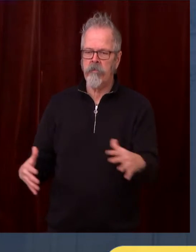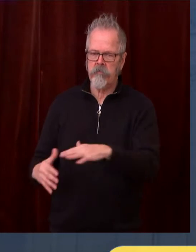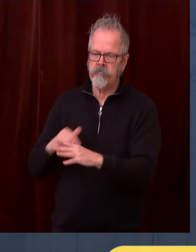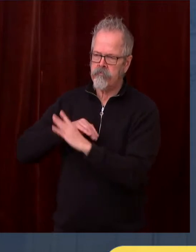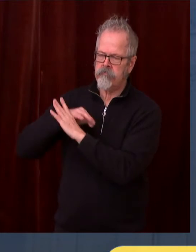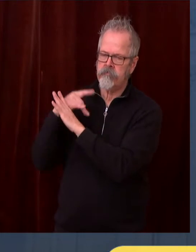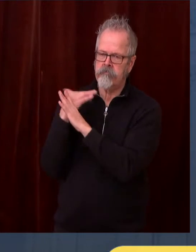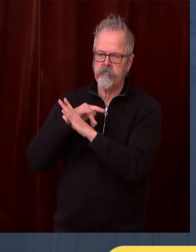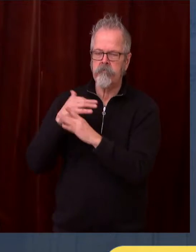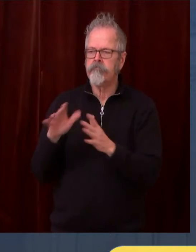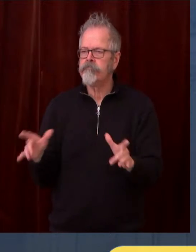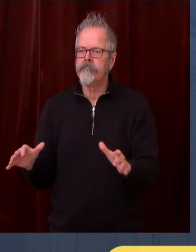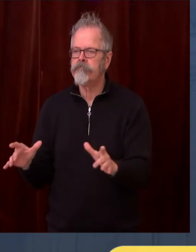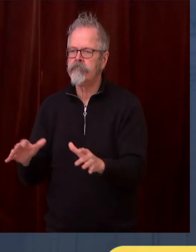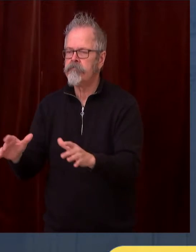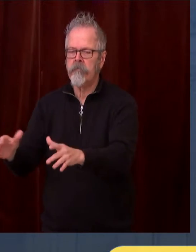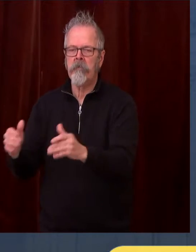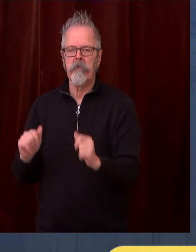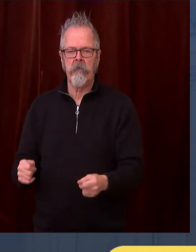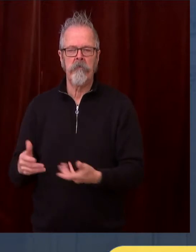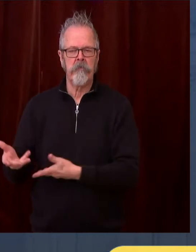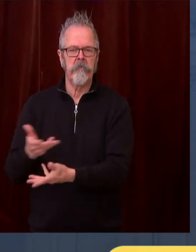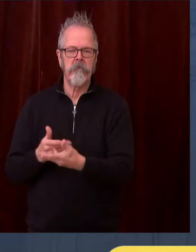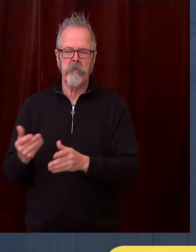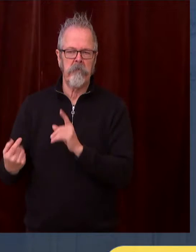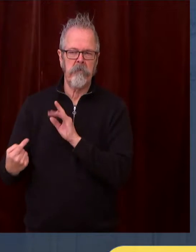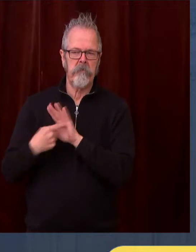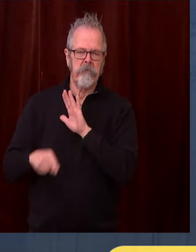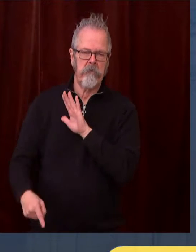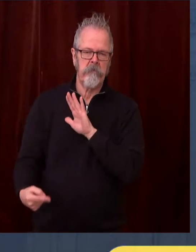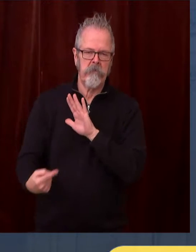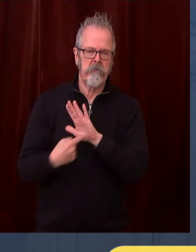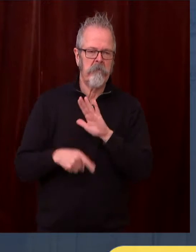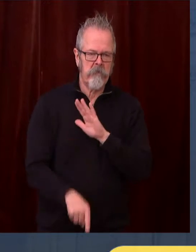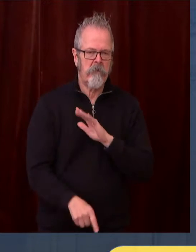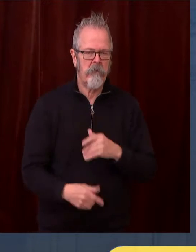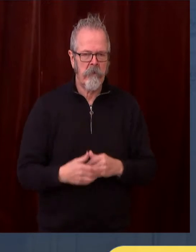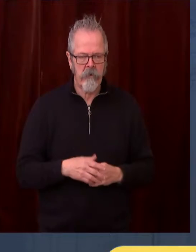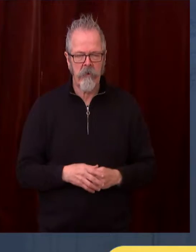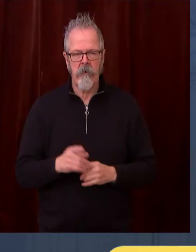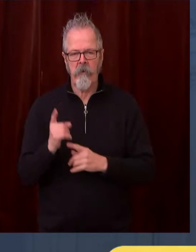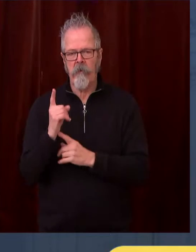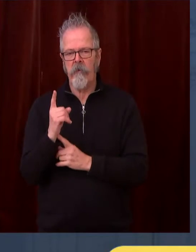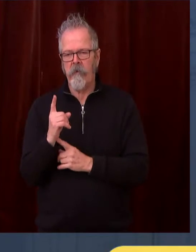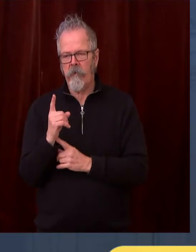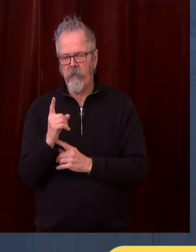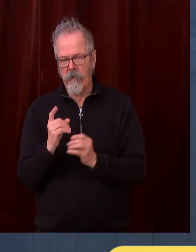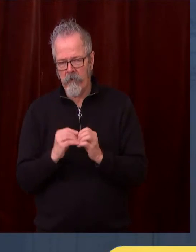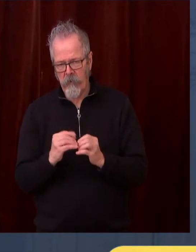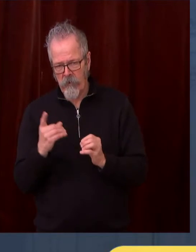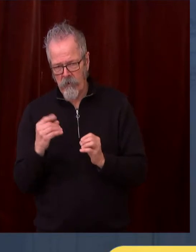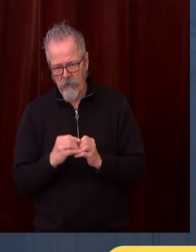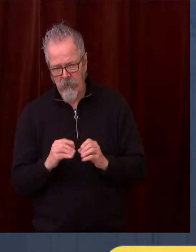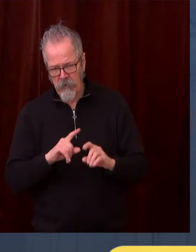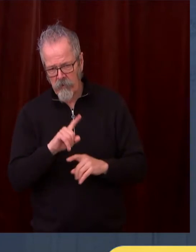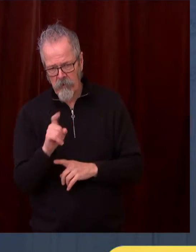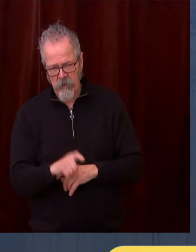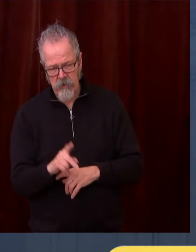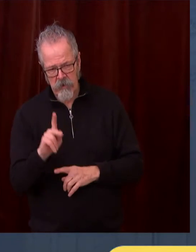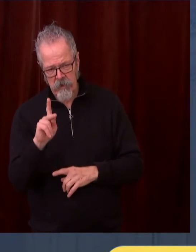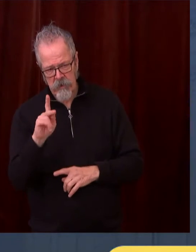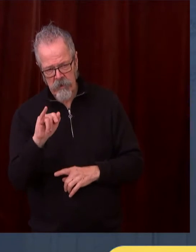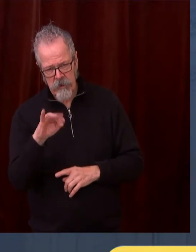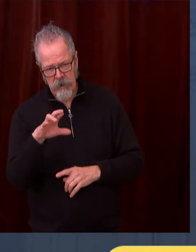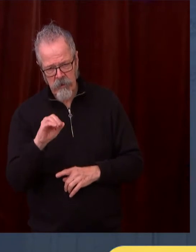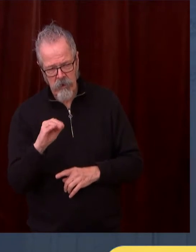We've got time for one more follow-up. We'll go to Deborah Horn with Cairo. Go ahead, Deborah. Thank you so much. I wanted to